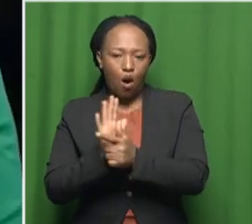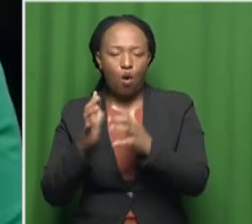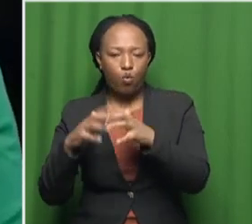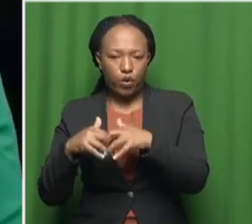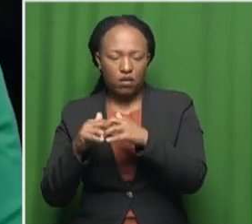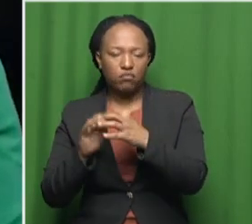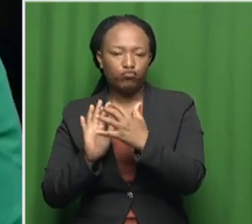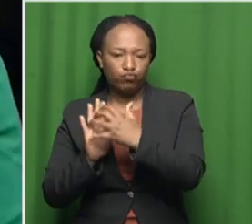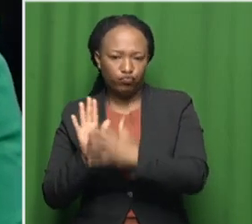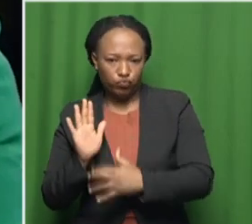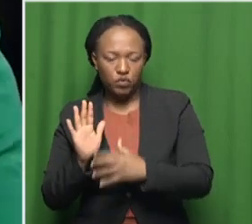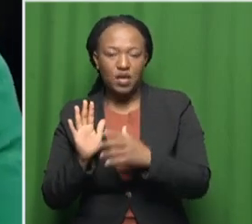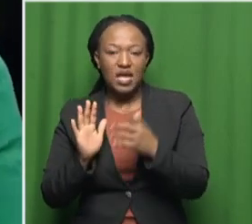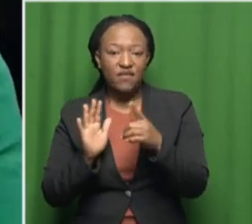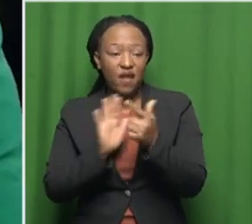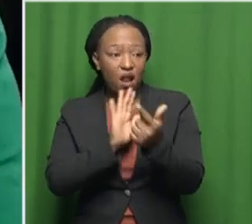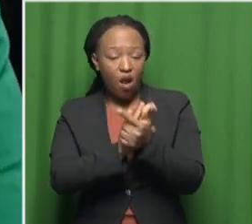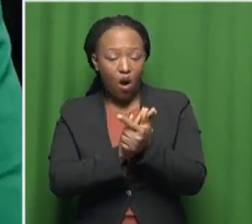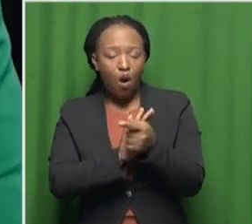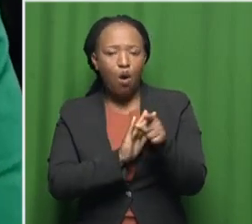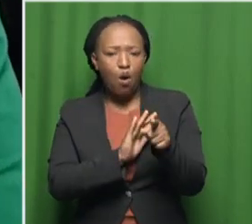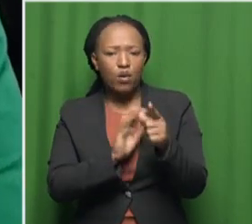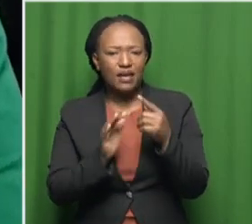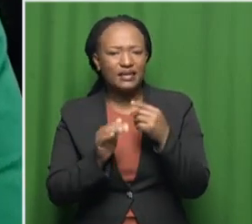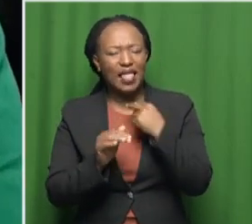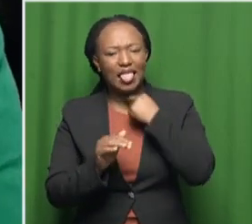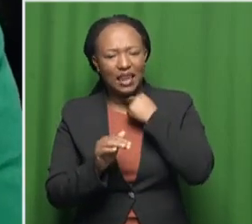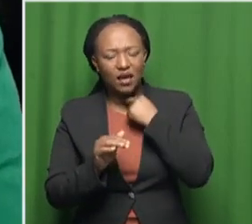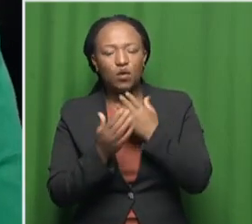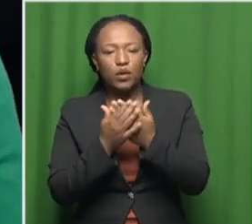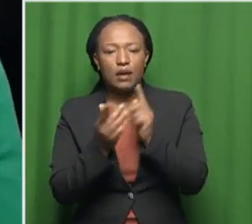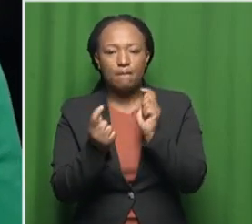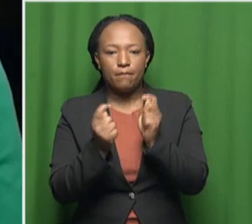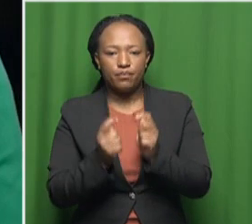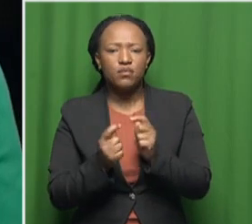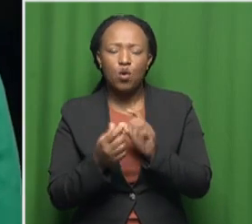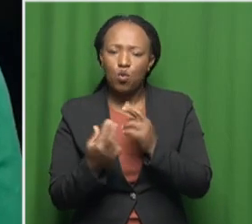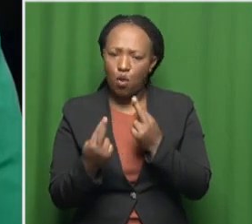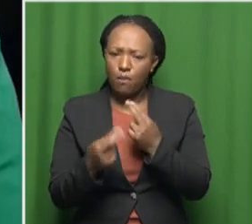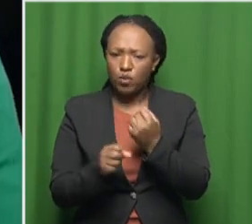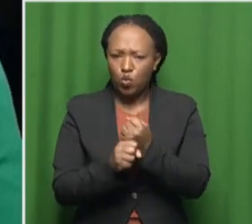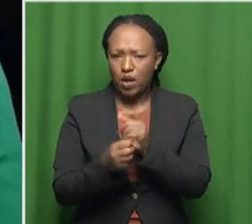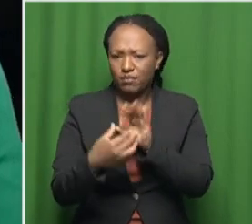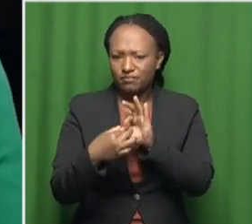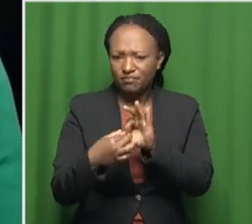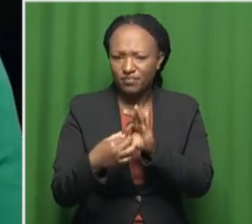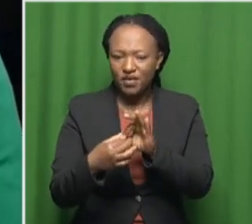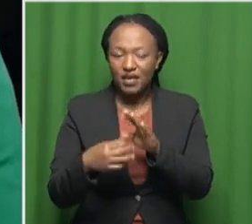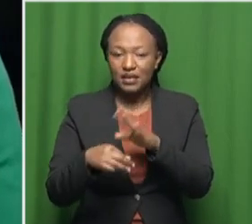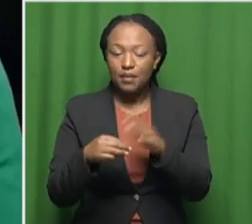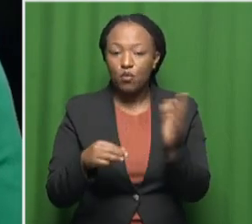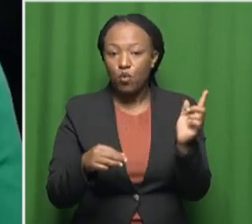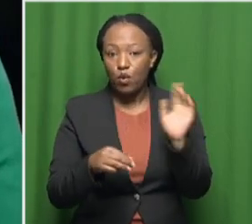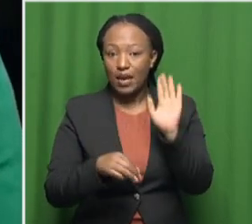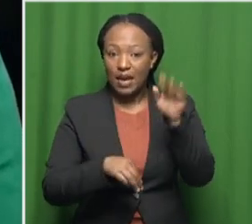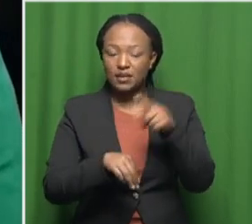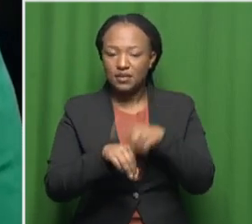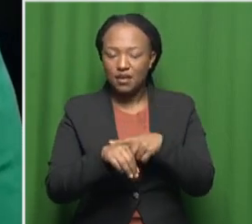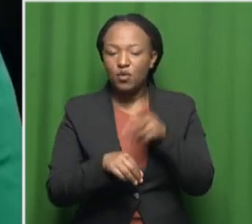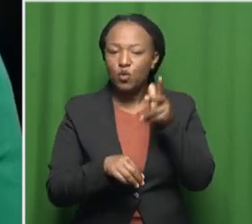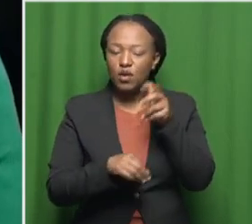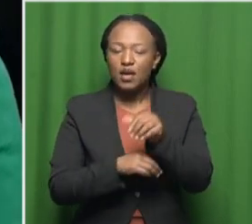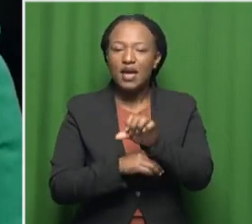We're repealing those ones that are restricting. And we're hoping to work with you. As I said, hopefully by the time we come back next time, you would have heard from